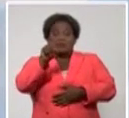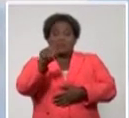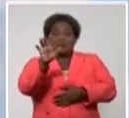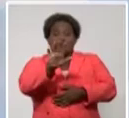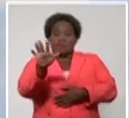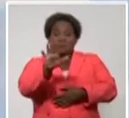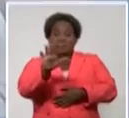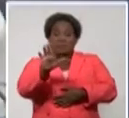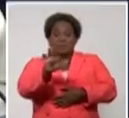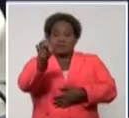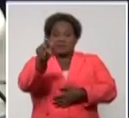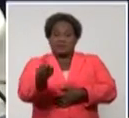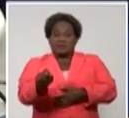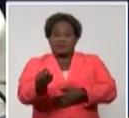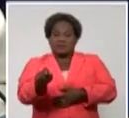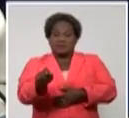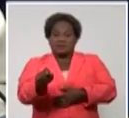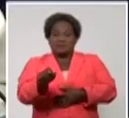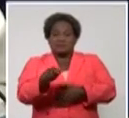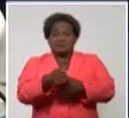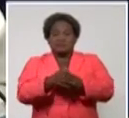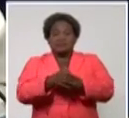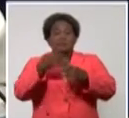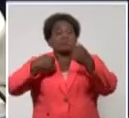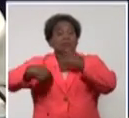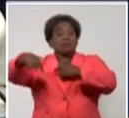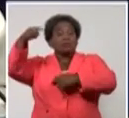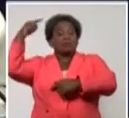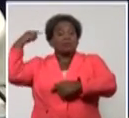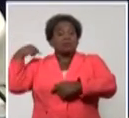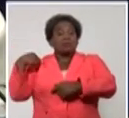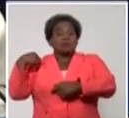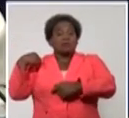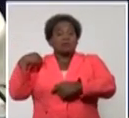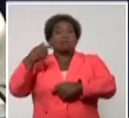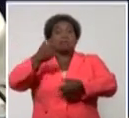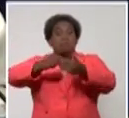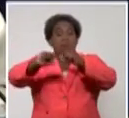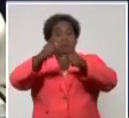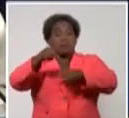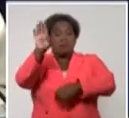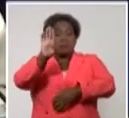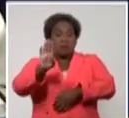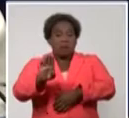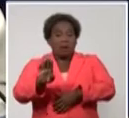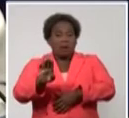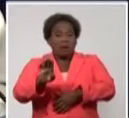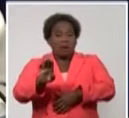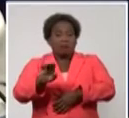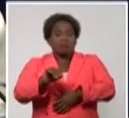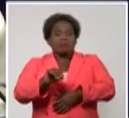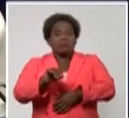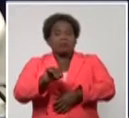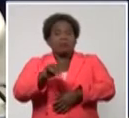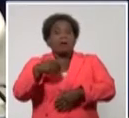and specialists. Yesterday, our various molecular biology laboratories processed